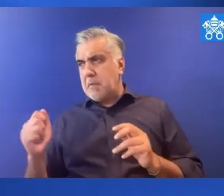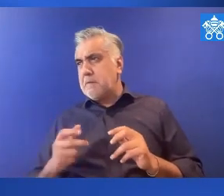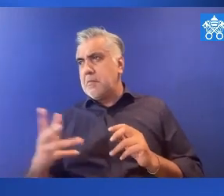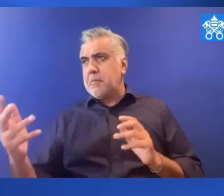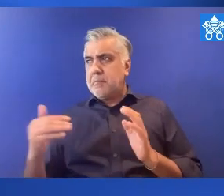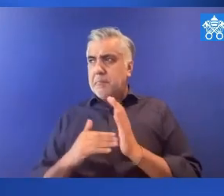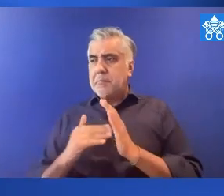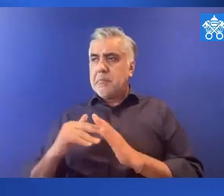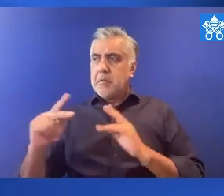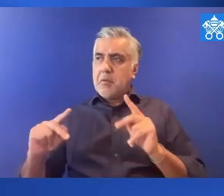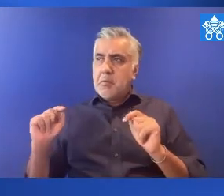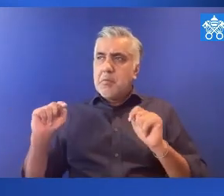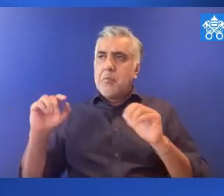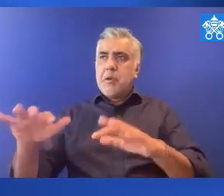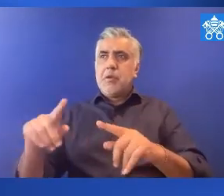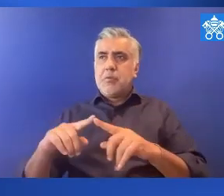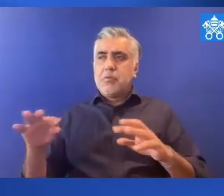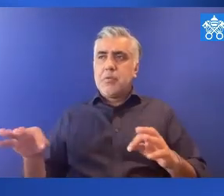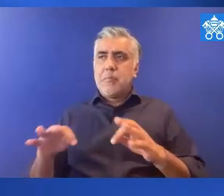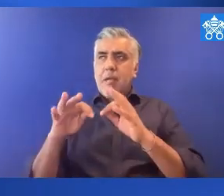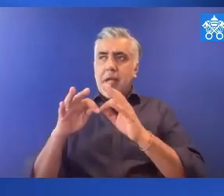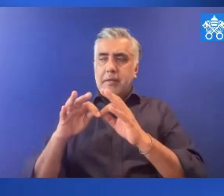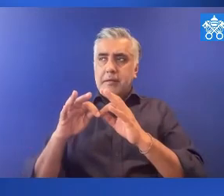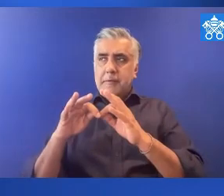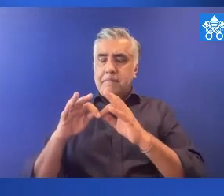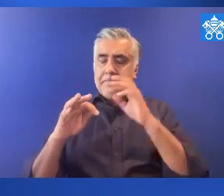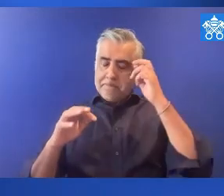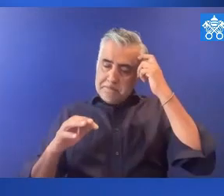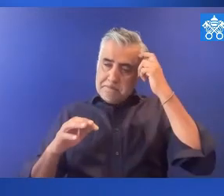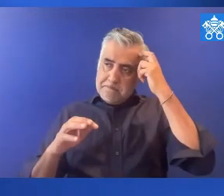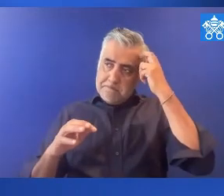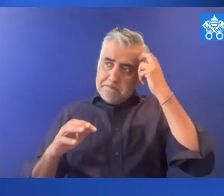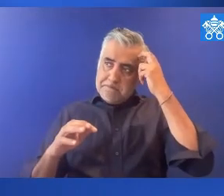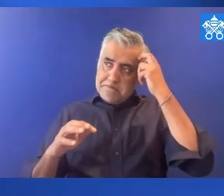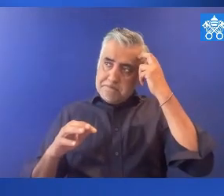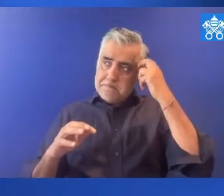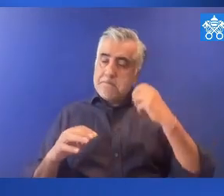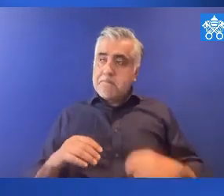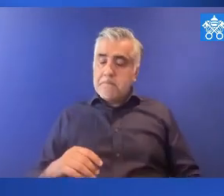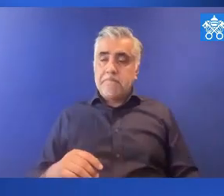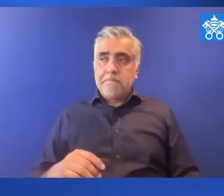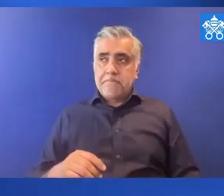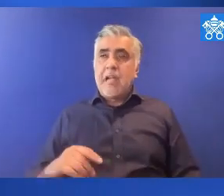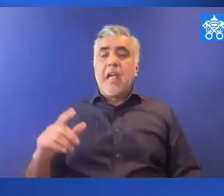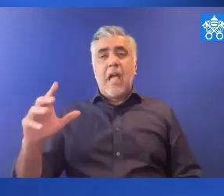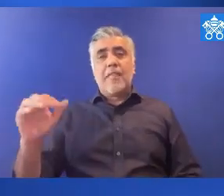About 25,000 people, I think, are said to have attended the Mass, others no doubt following on